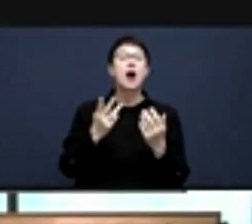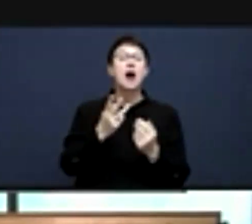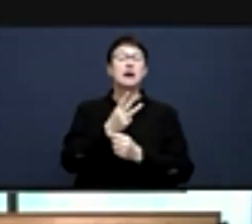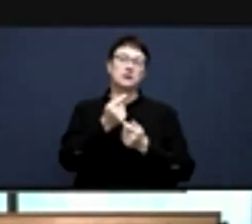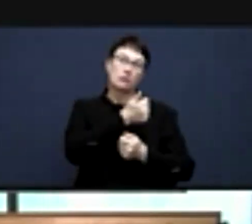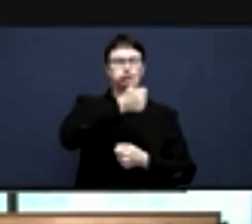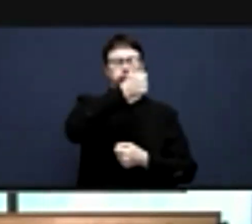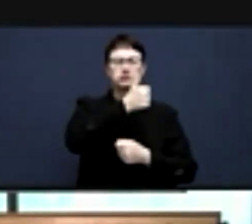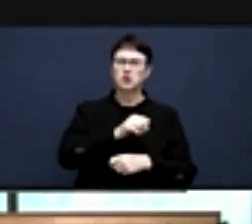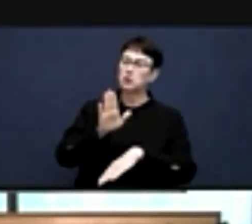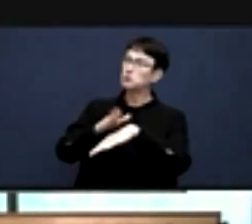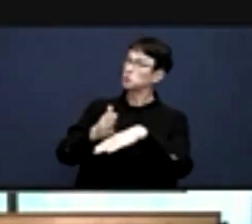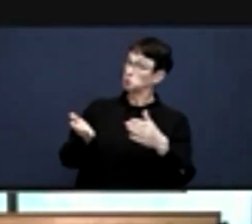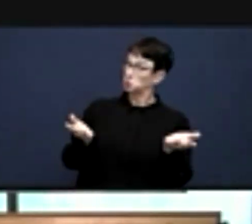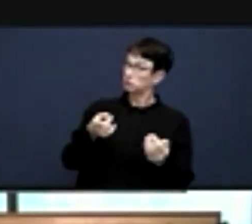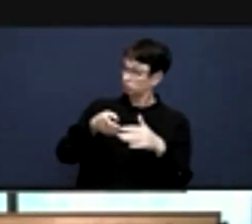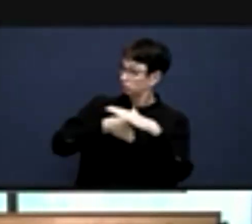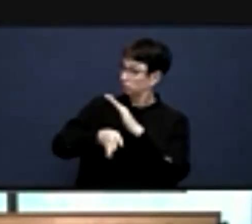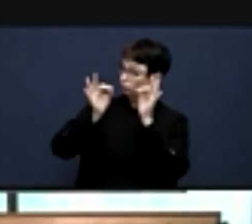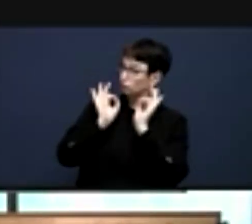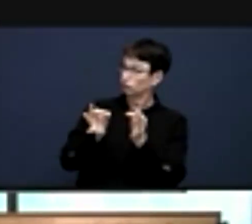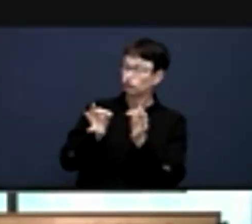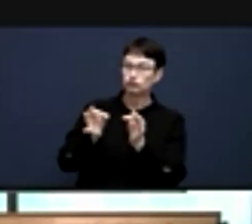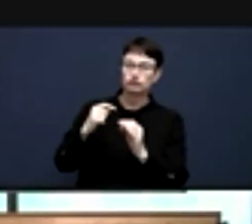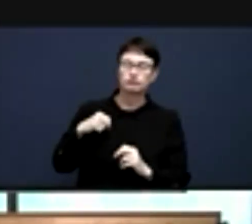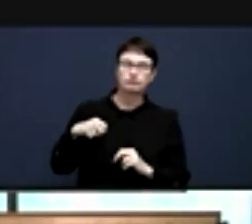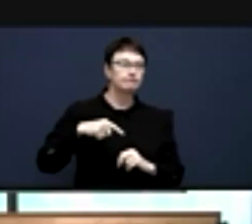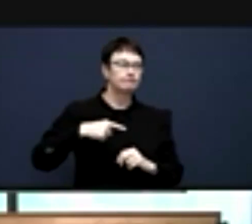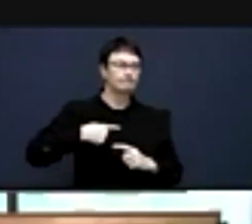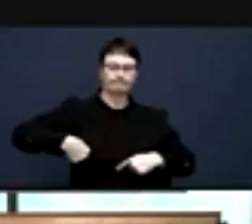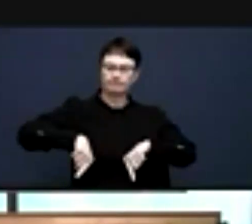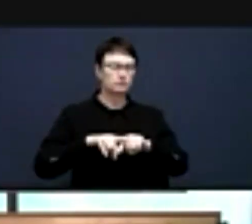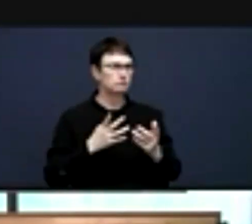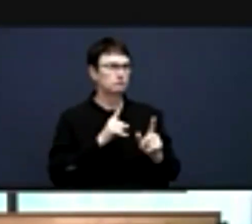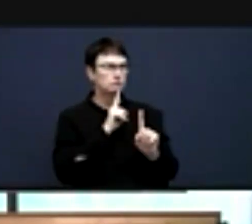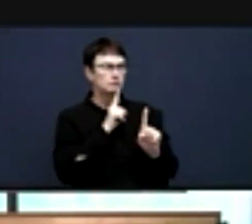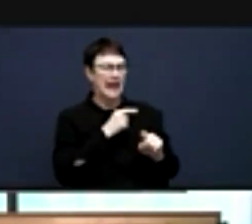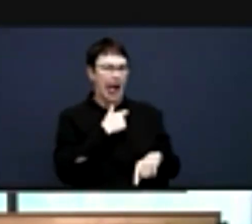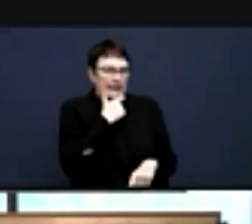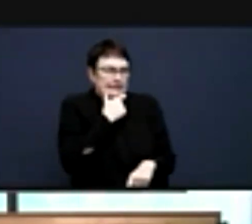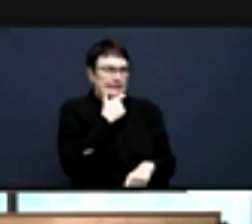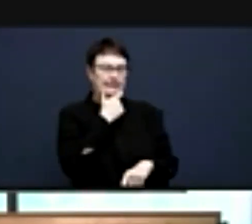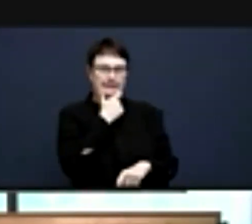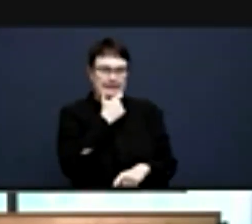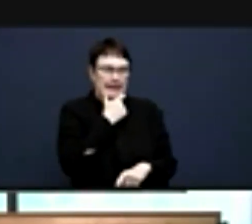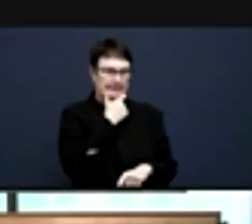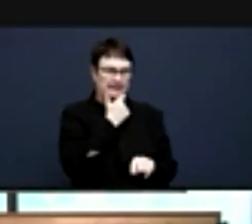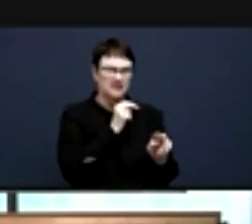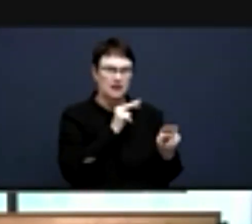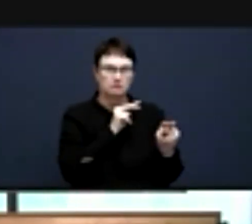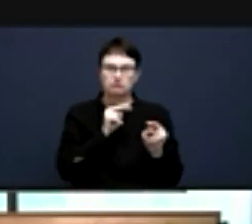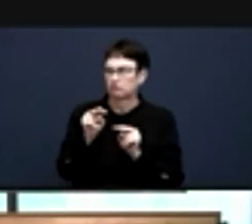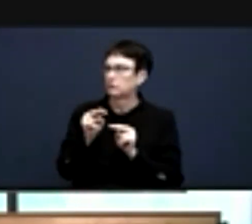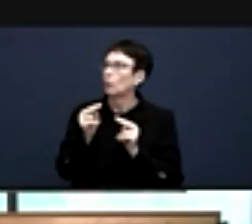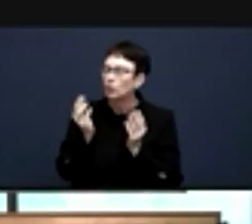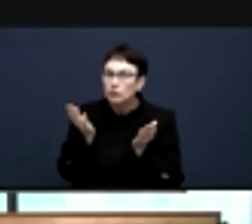aware of the requirements. And the team answered, well, we're not sure. And then they turned to me and I said, well,